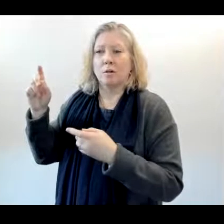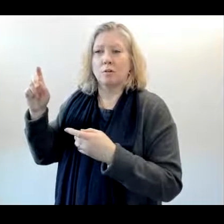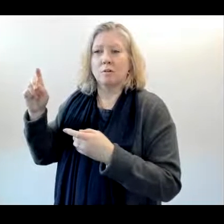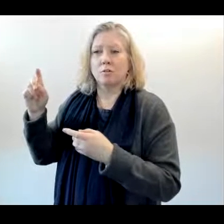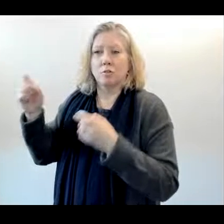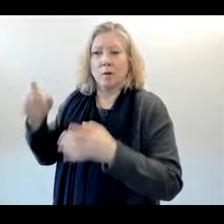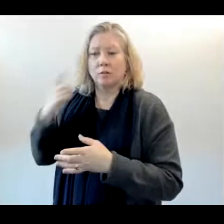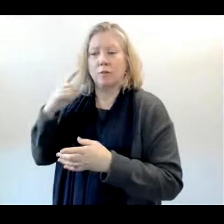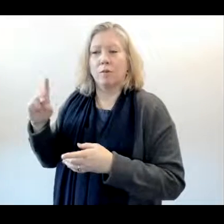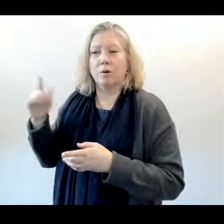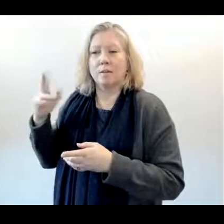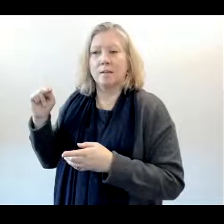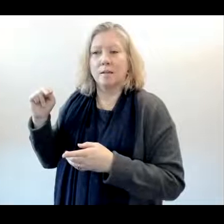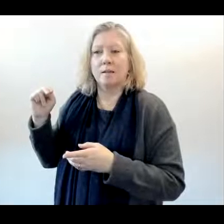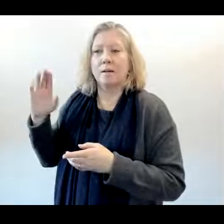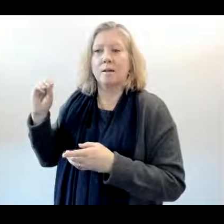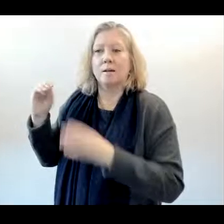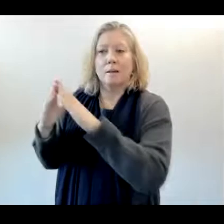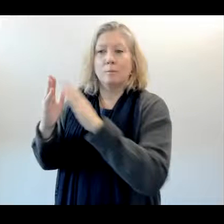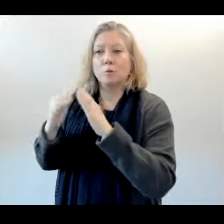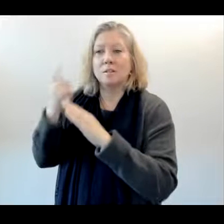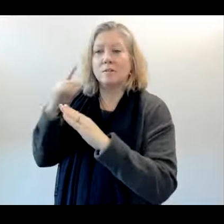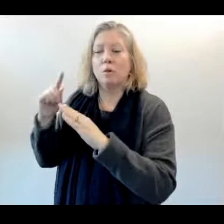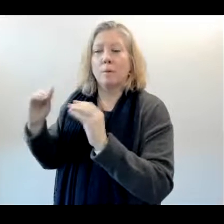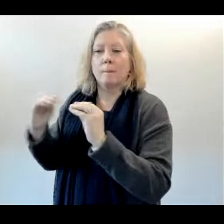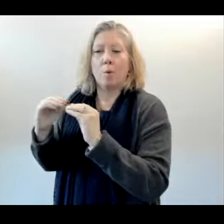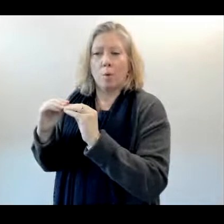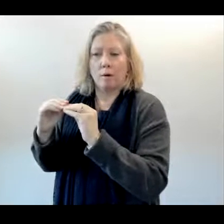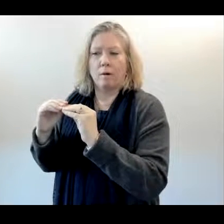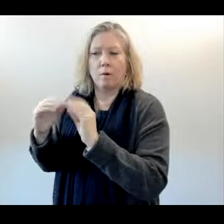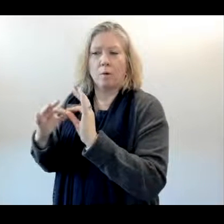Beacon Communities, to provide a few brief remarks. Thank you.